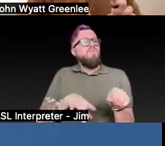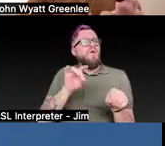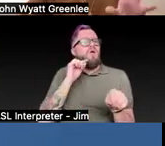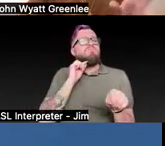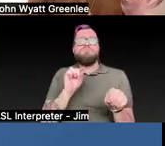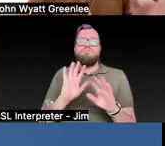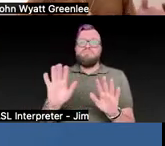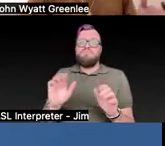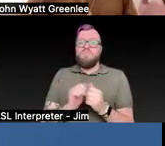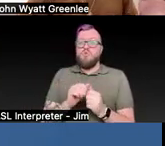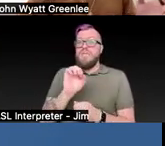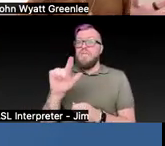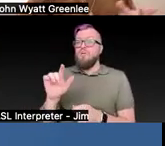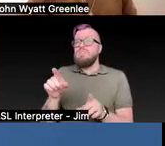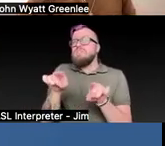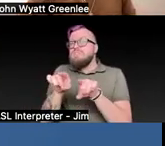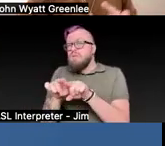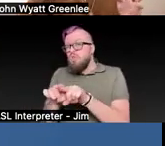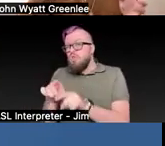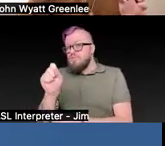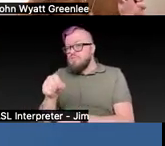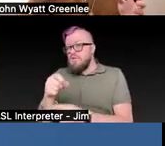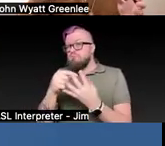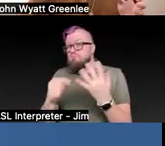they're very eel-like in a lot of ways, but